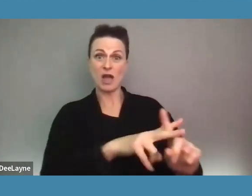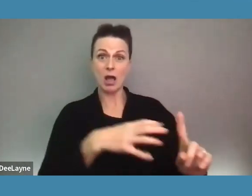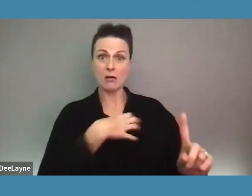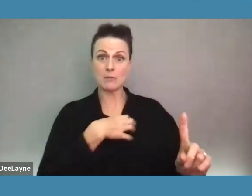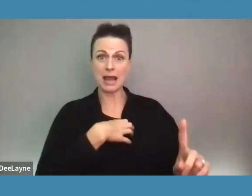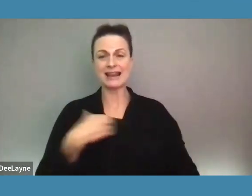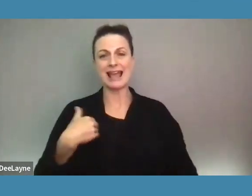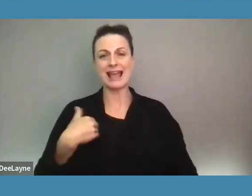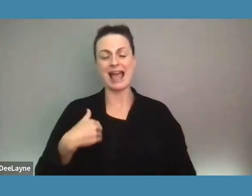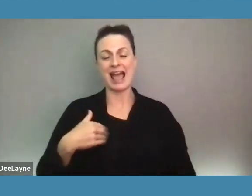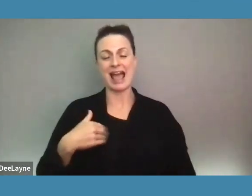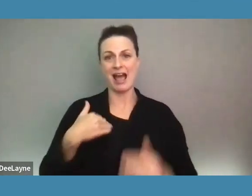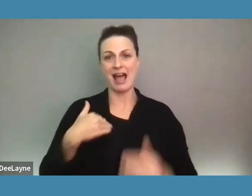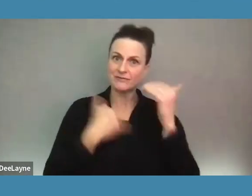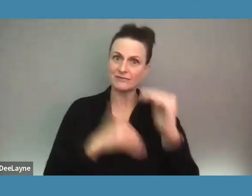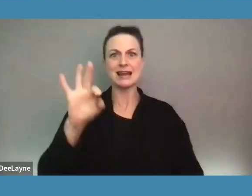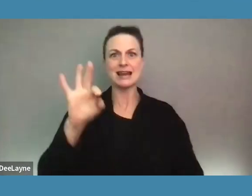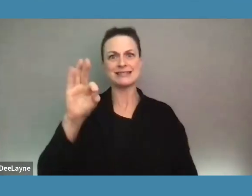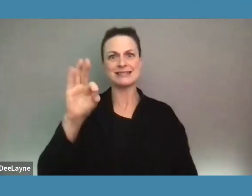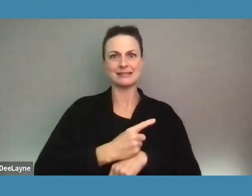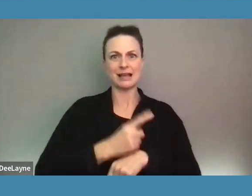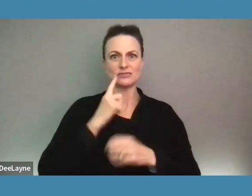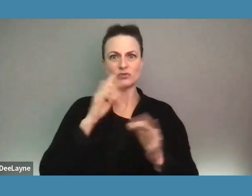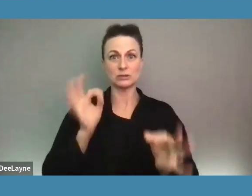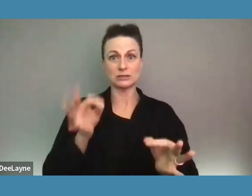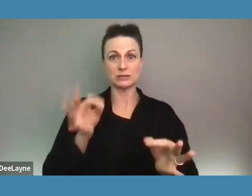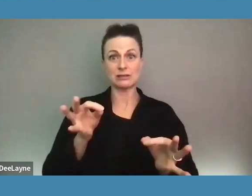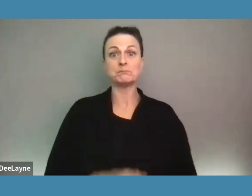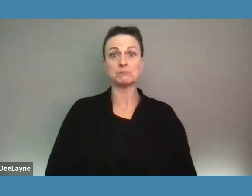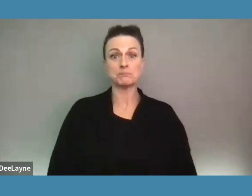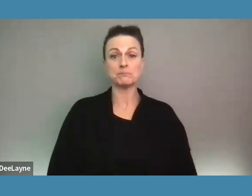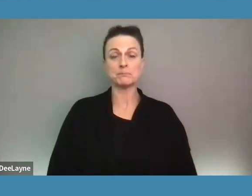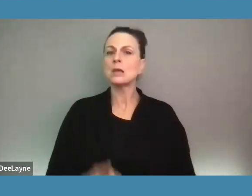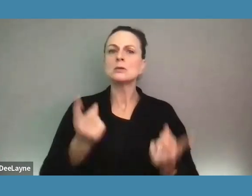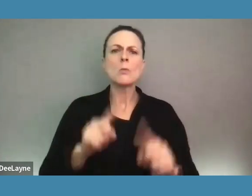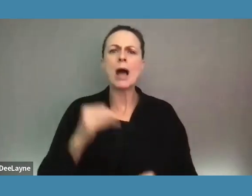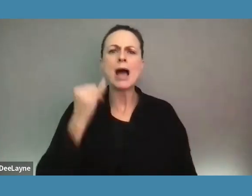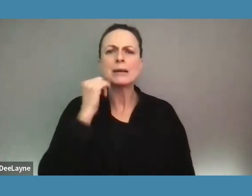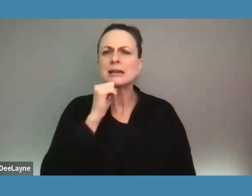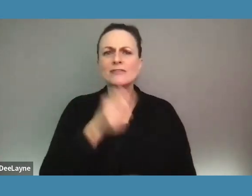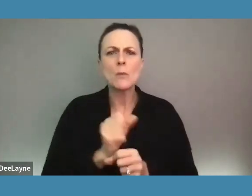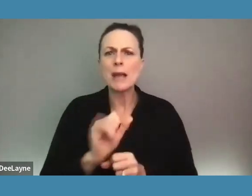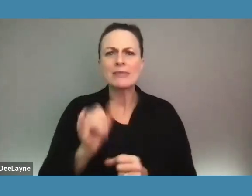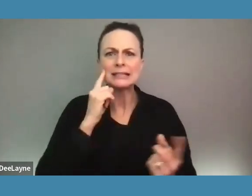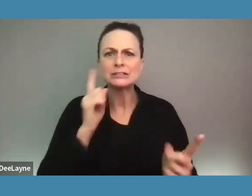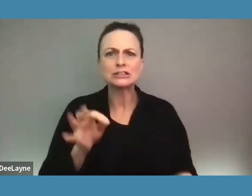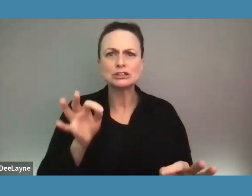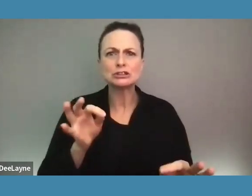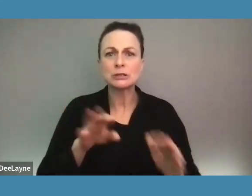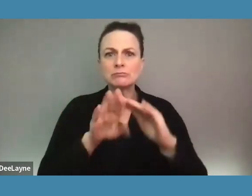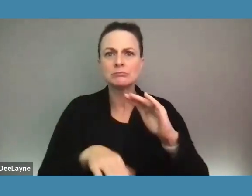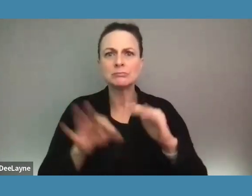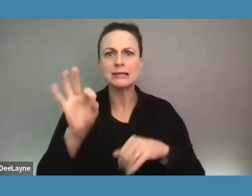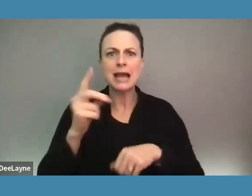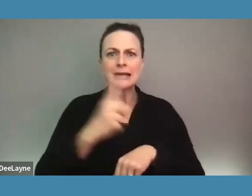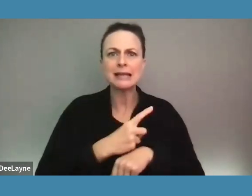have 90 days to make a decision. So what happens if they don't make that decision within 90